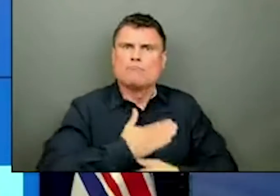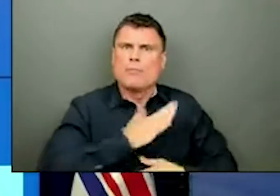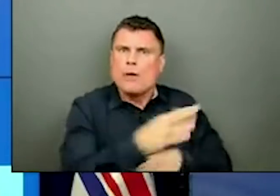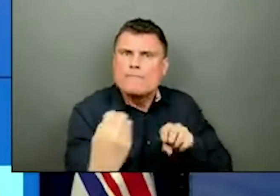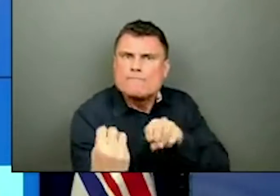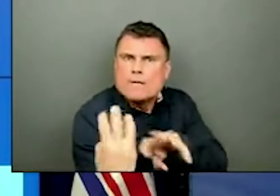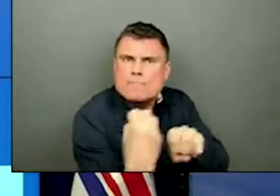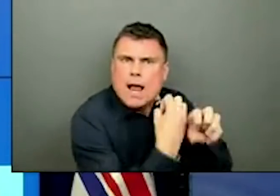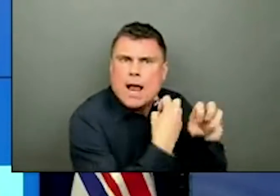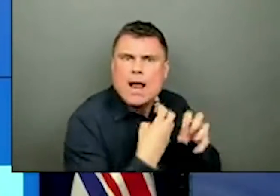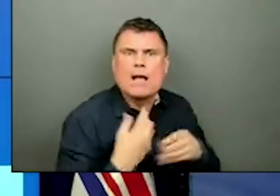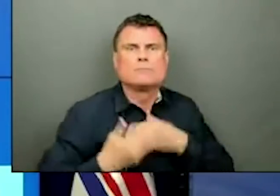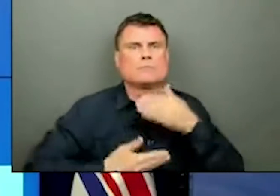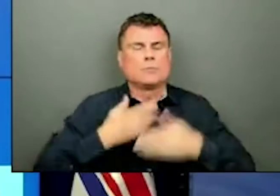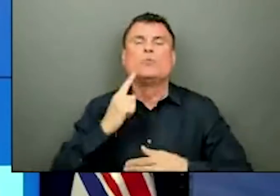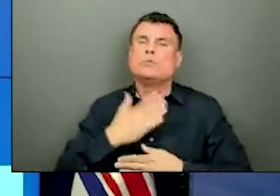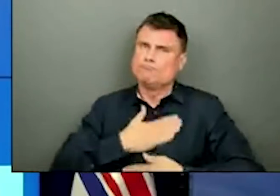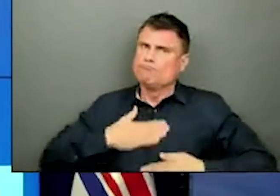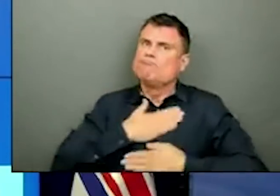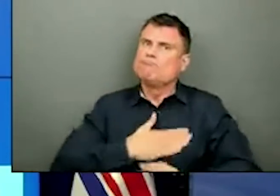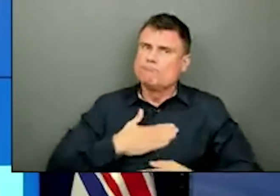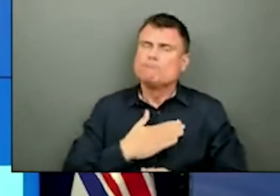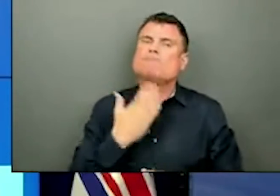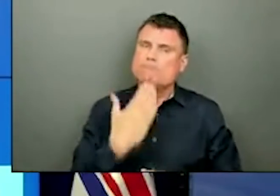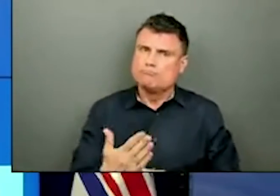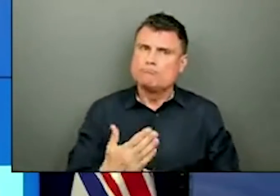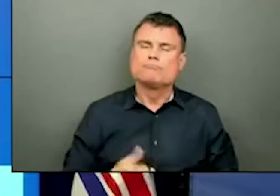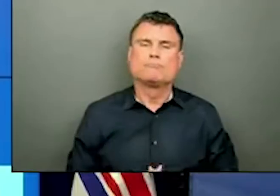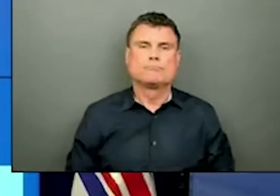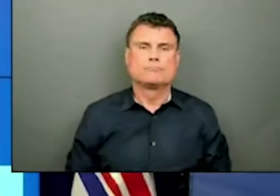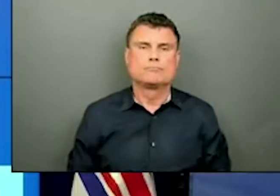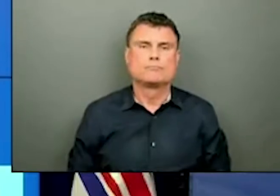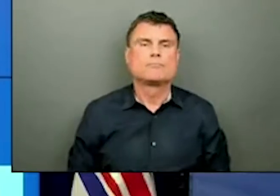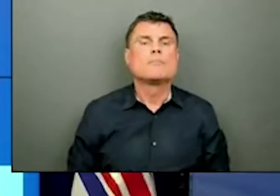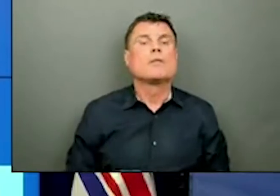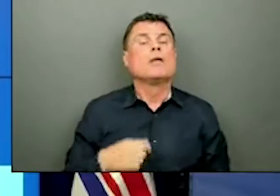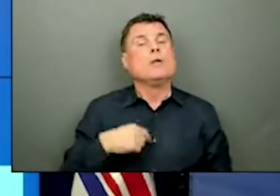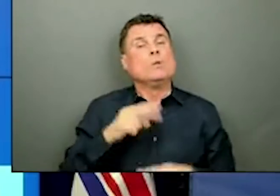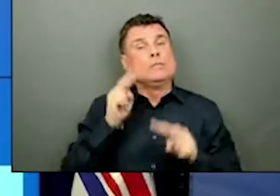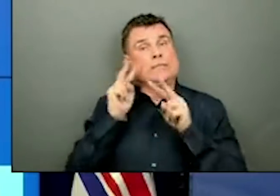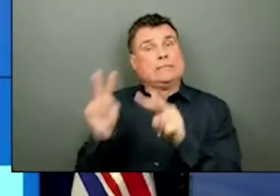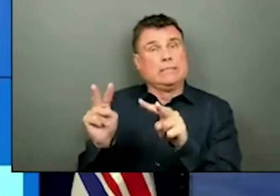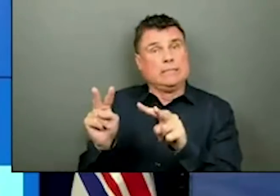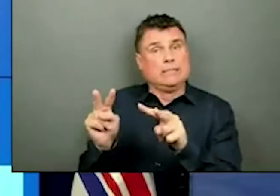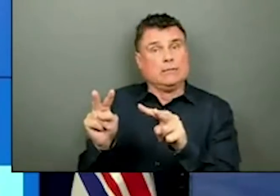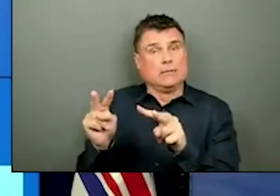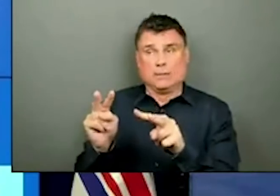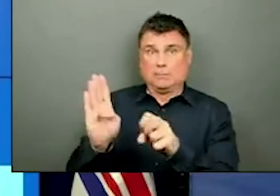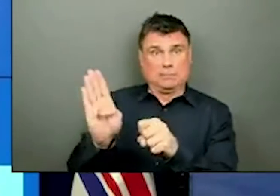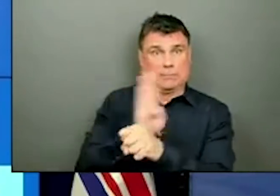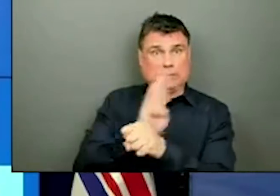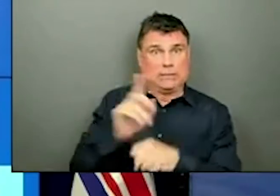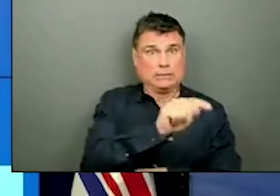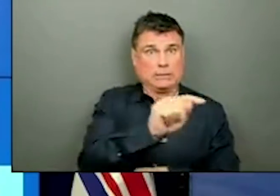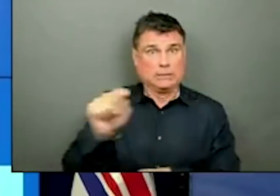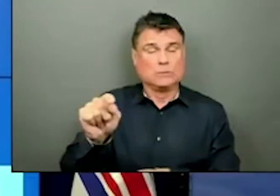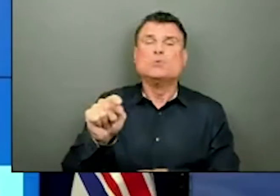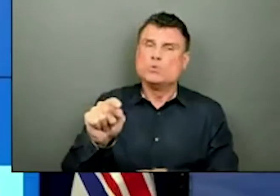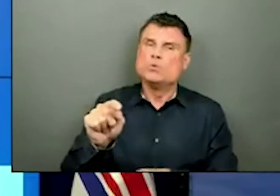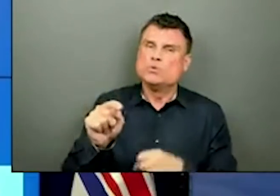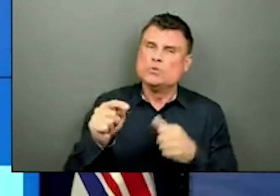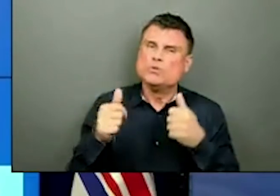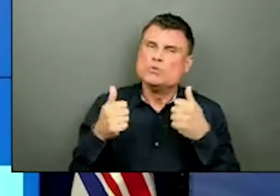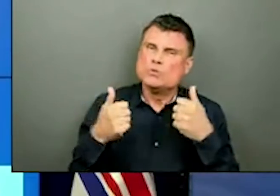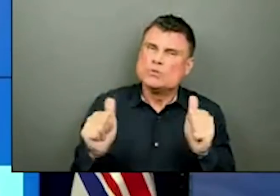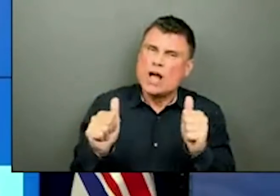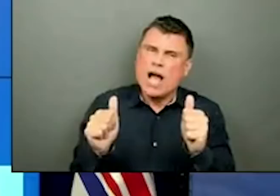that are needed. We have seen businesses respond proactively to keeping people safe. But we